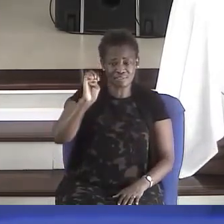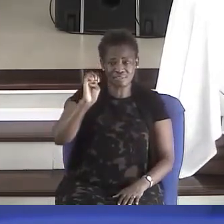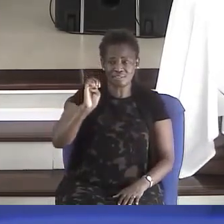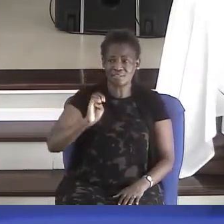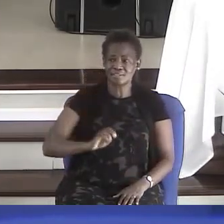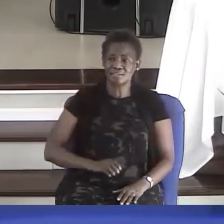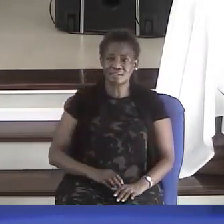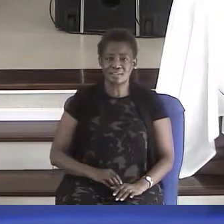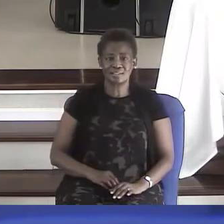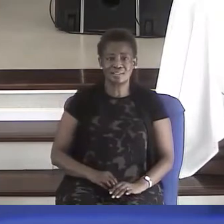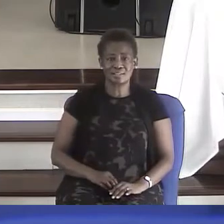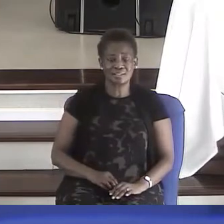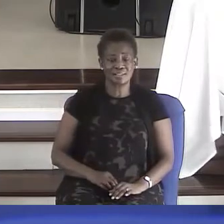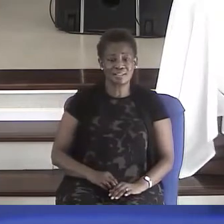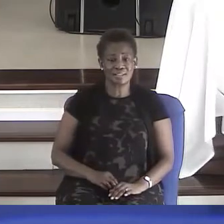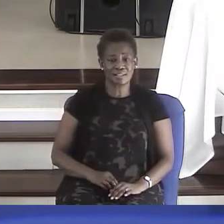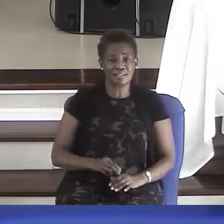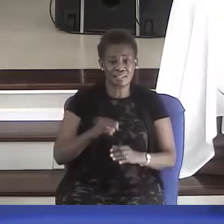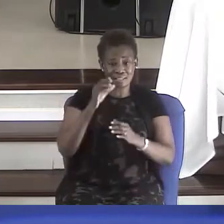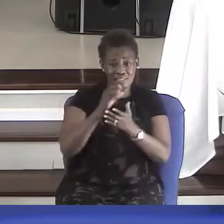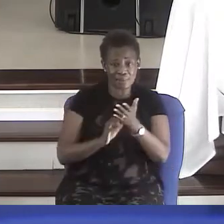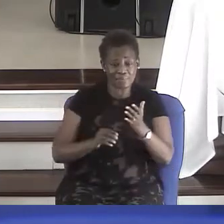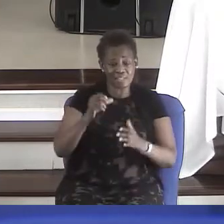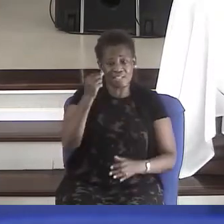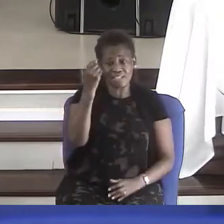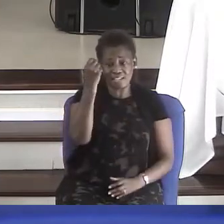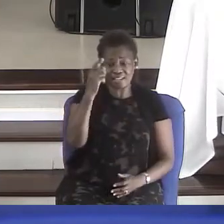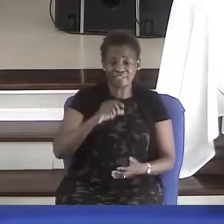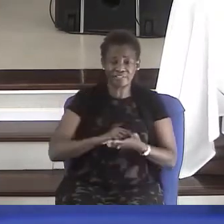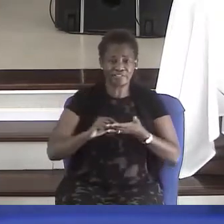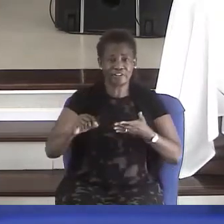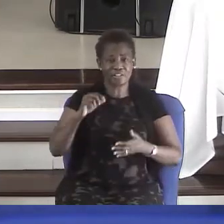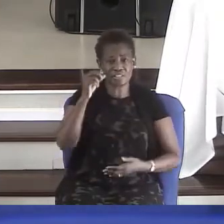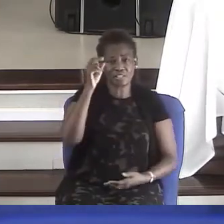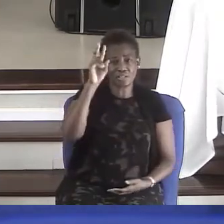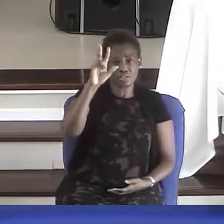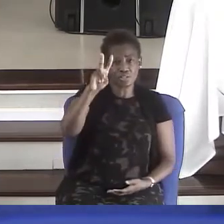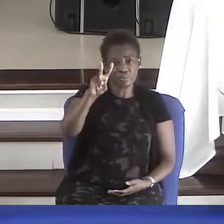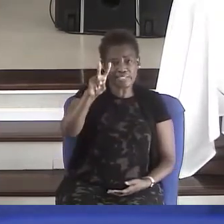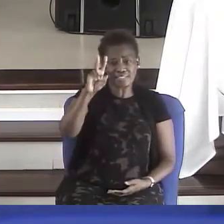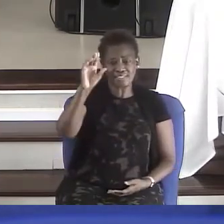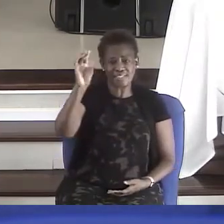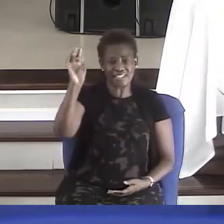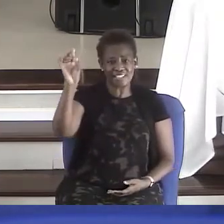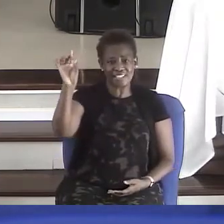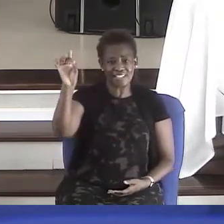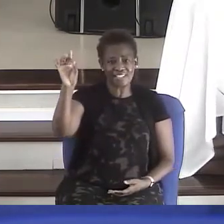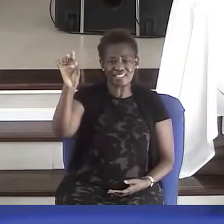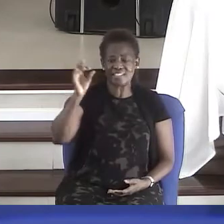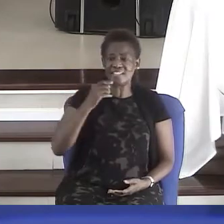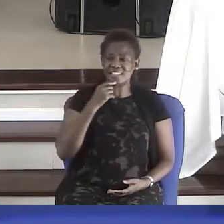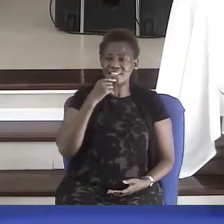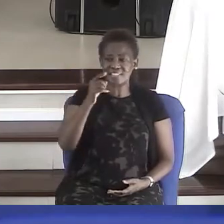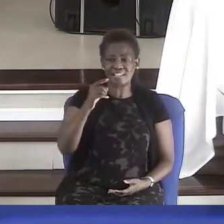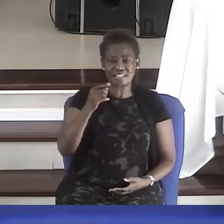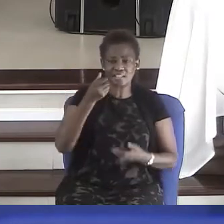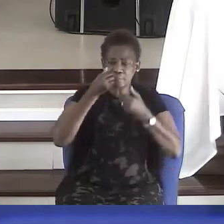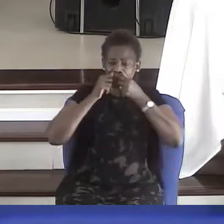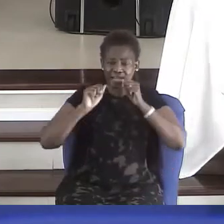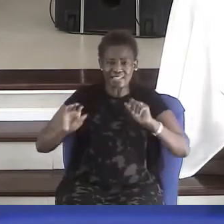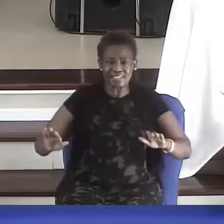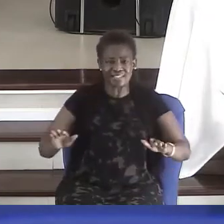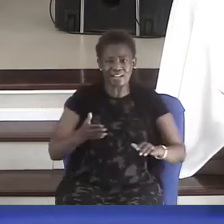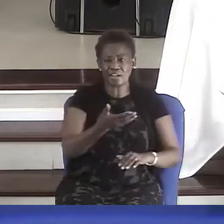and verse 28, he said, "Blessed are all who hear the word of God and put